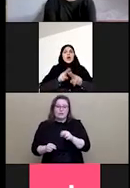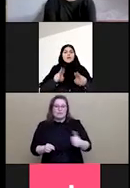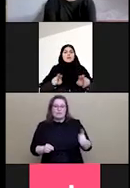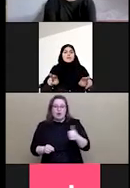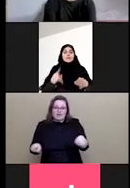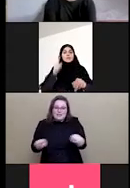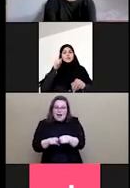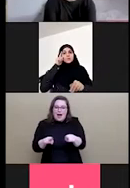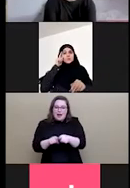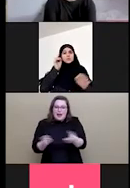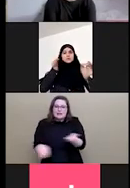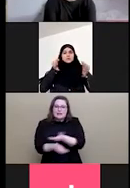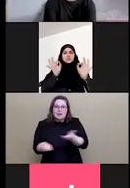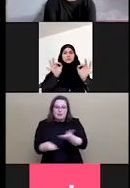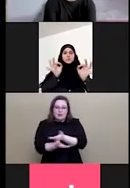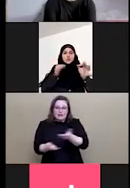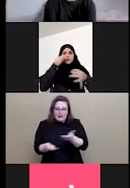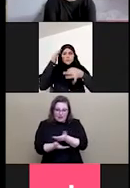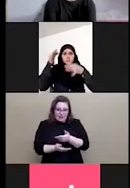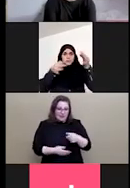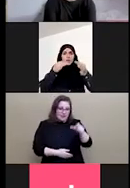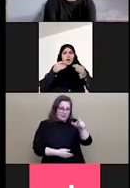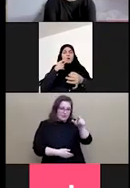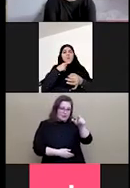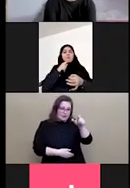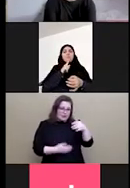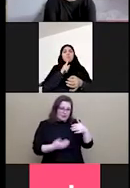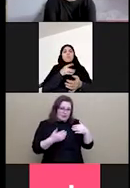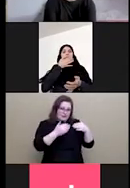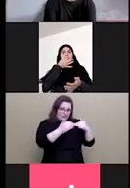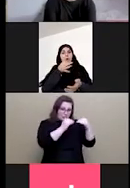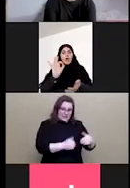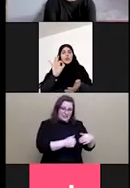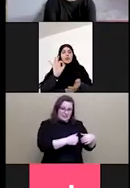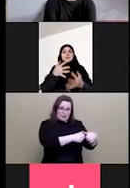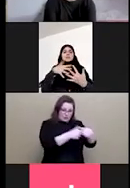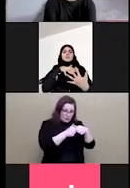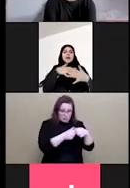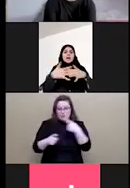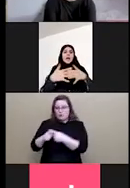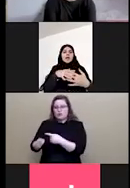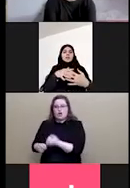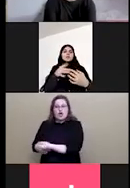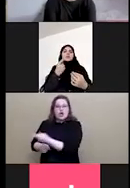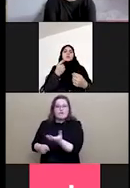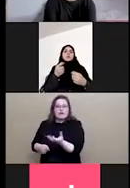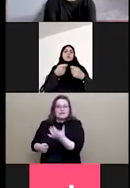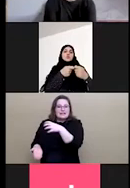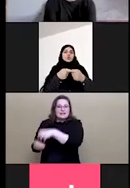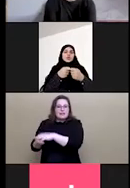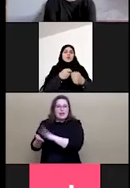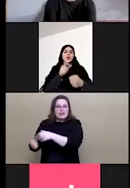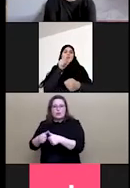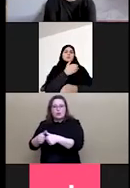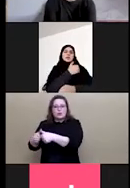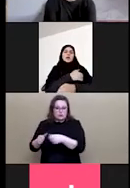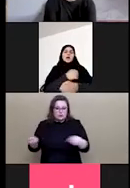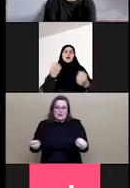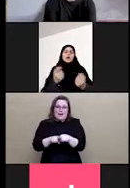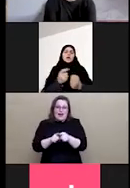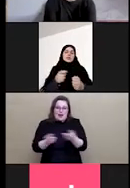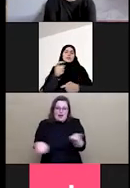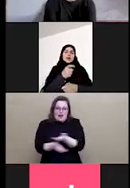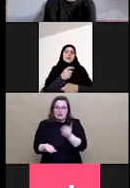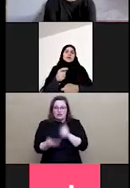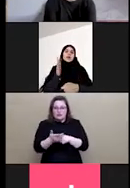between organizations of persons with disabilities and civil society organizations that deal with peace building. If they join their efforts,